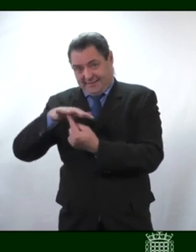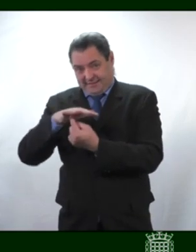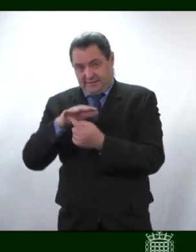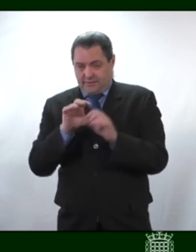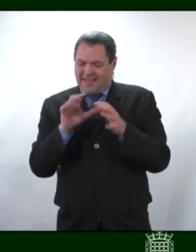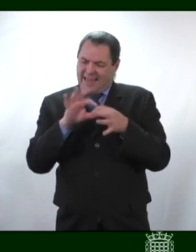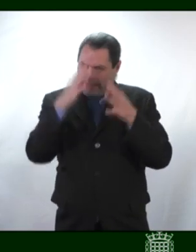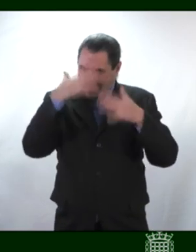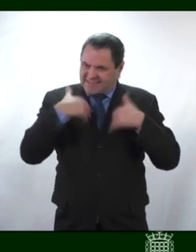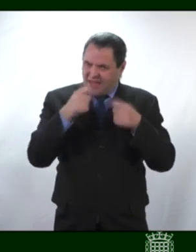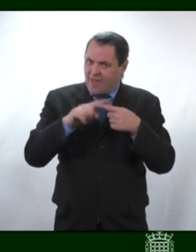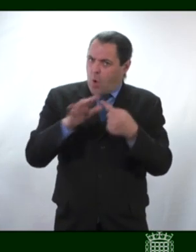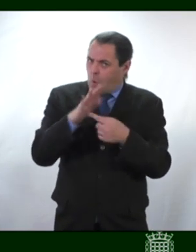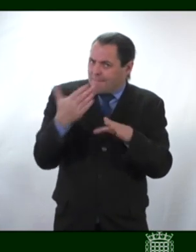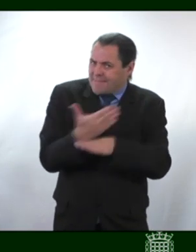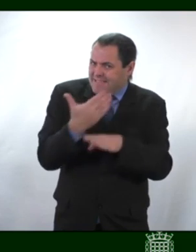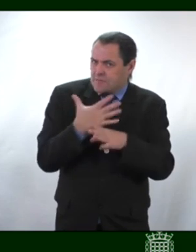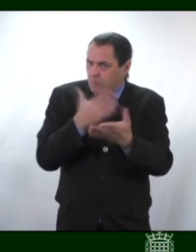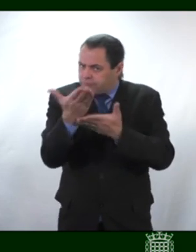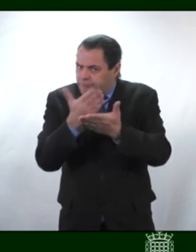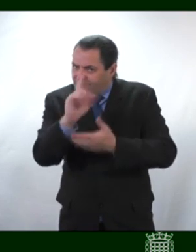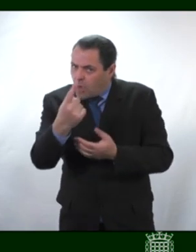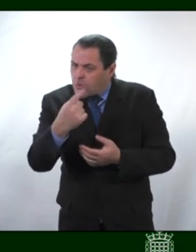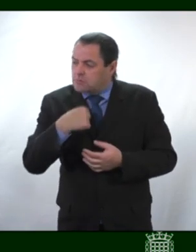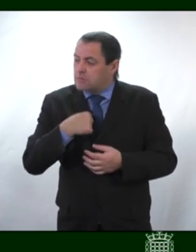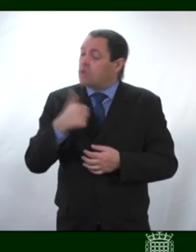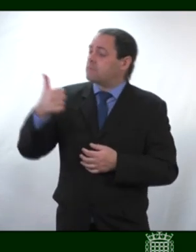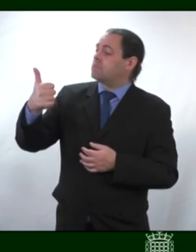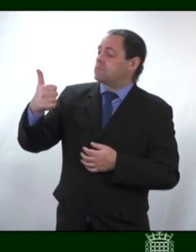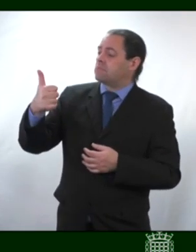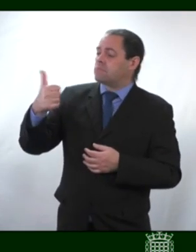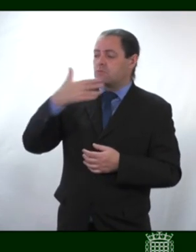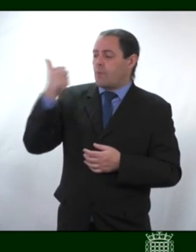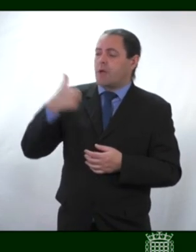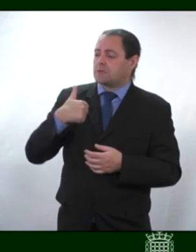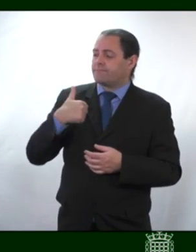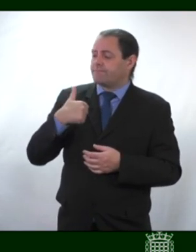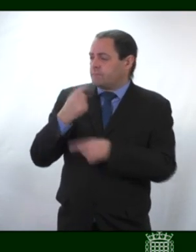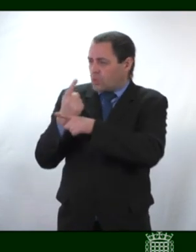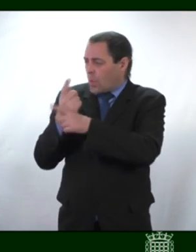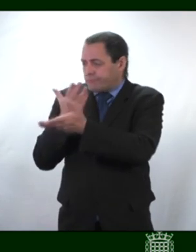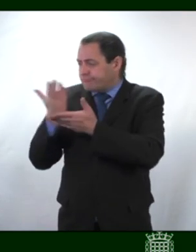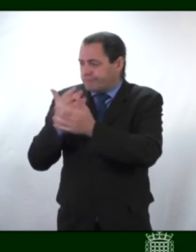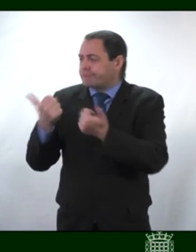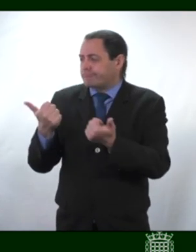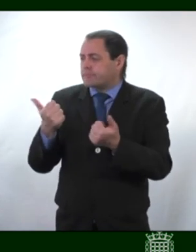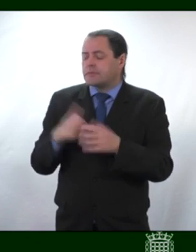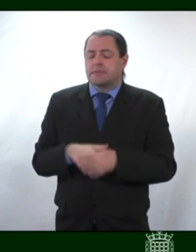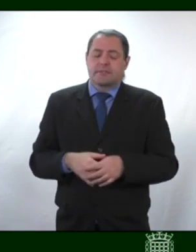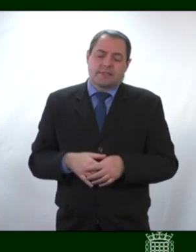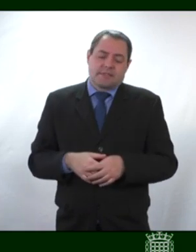mental health and local businesses? Yes, I'd be very happy to agree with my honourable friend. In fact, we